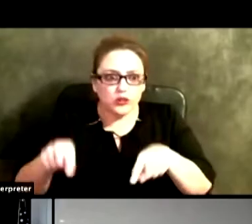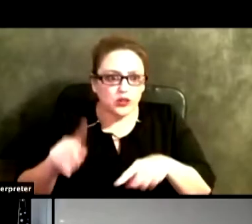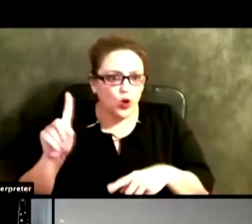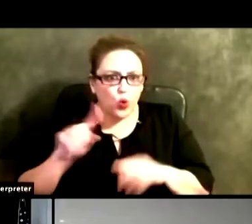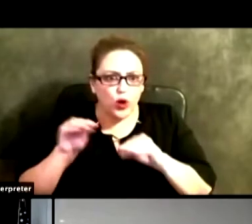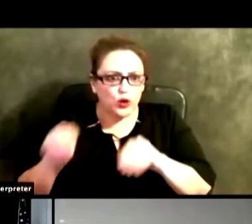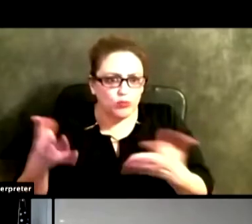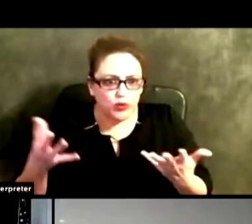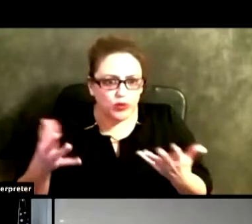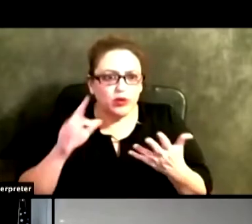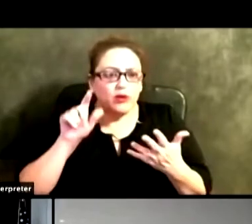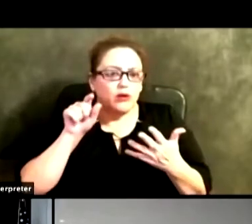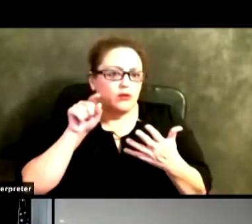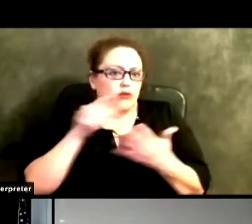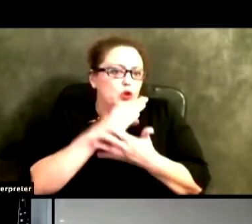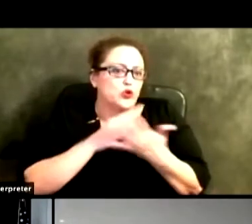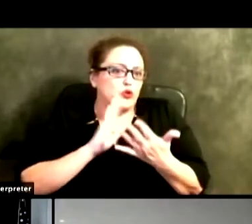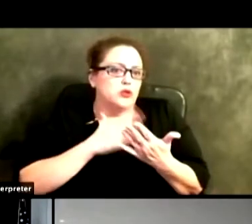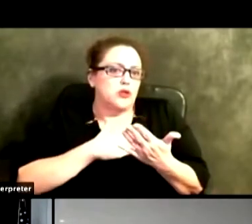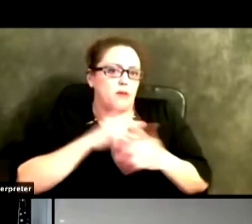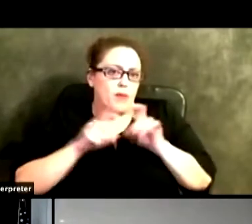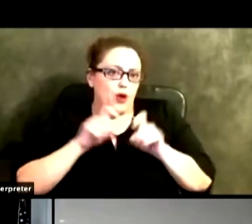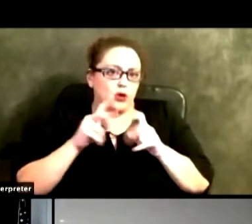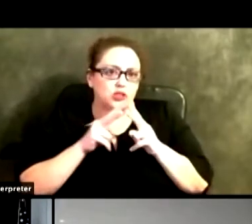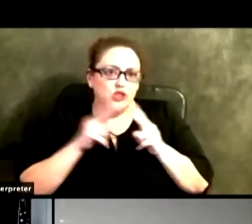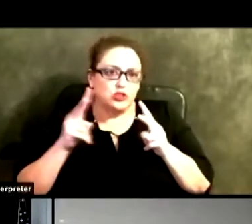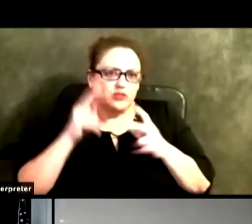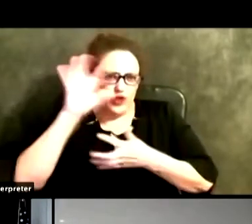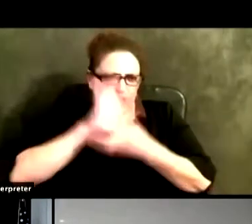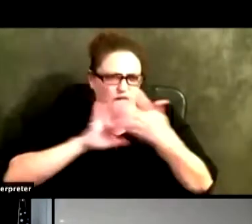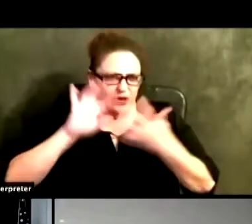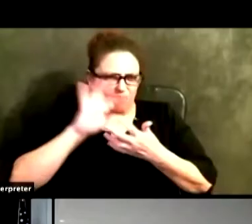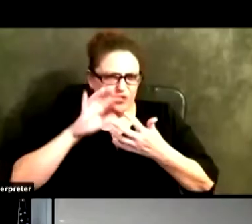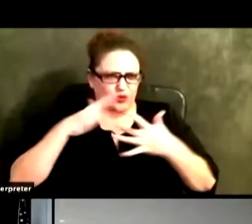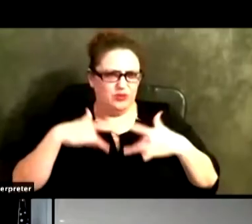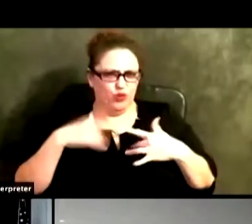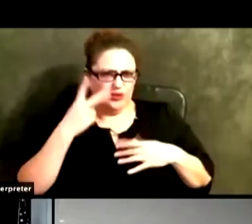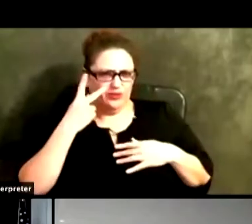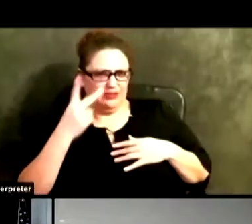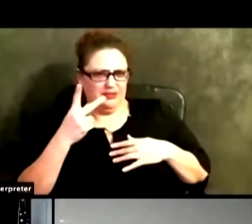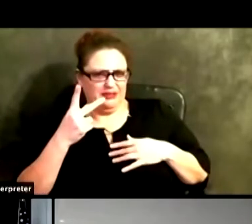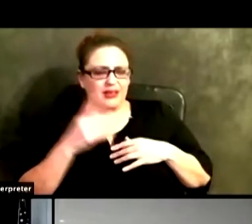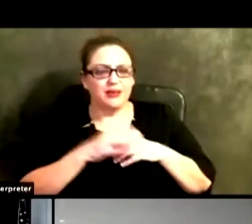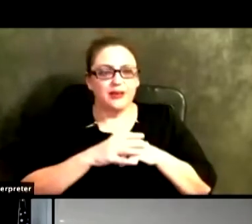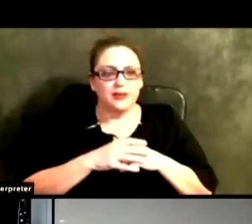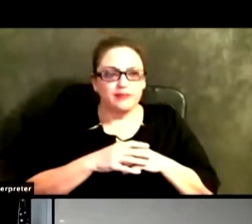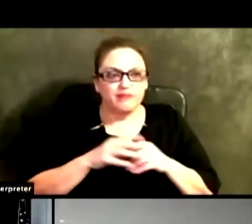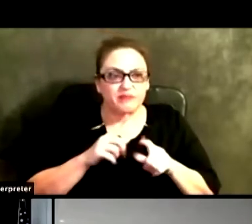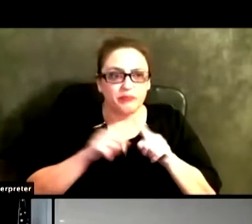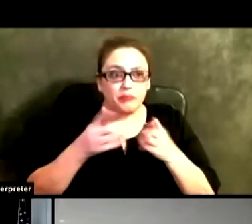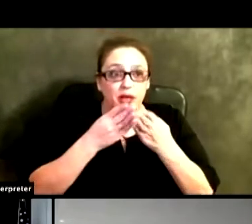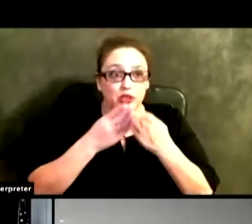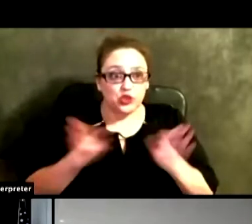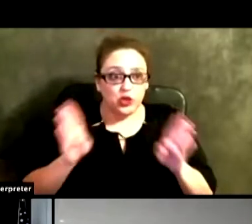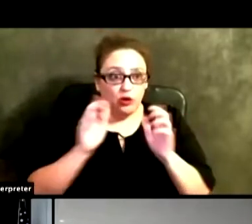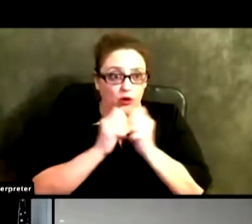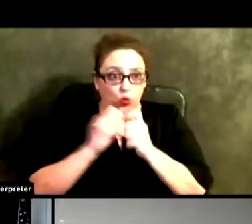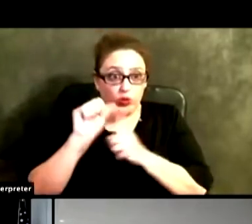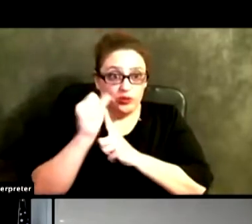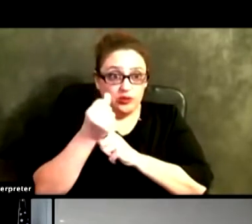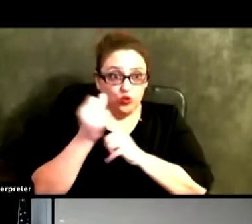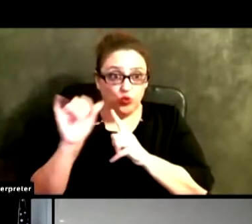Those are rhetorical questions. It's just really confusing and depressing to see as an outsider. But on my general note is with instances like this, I think it demonstrates